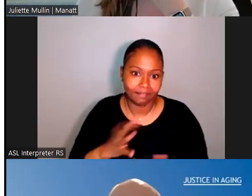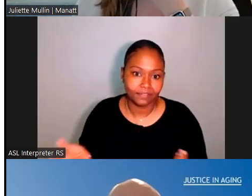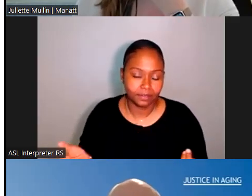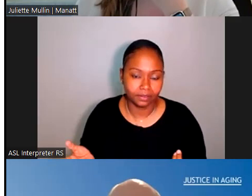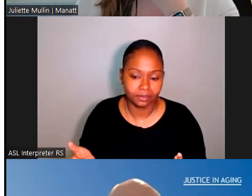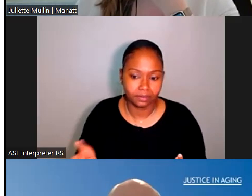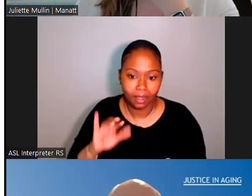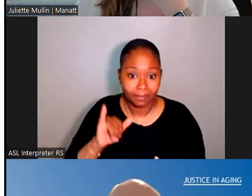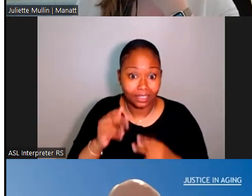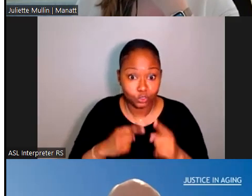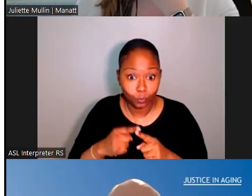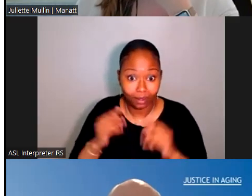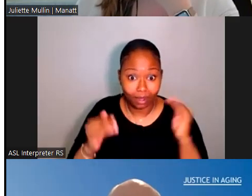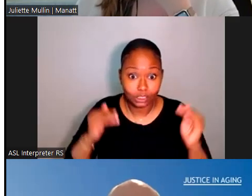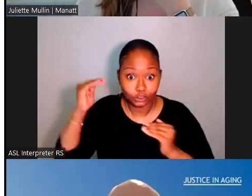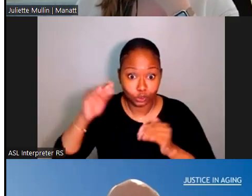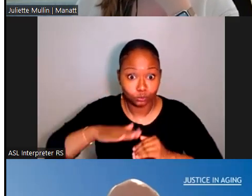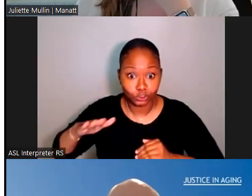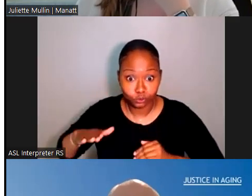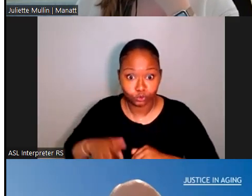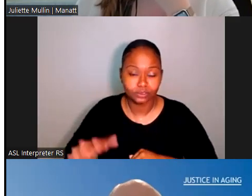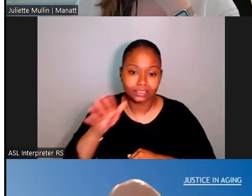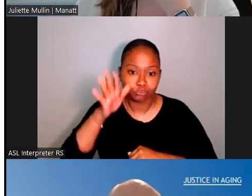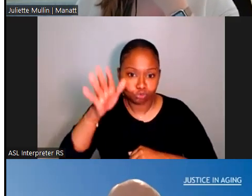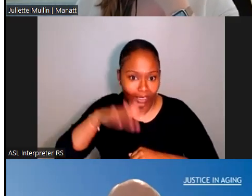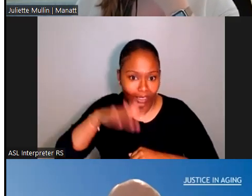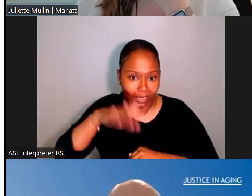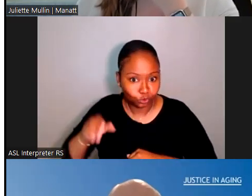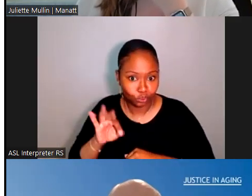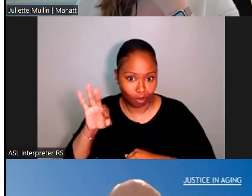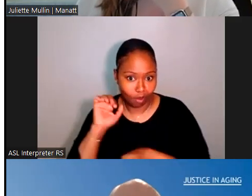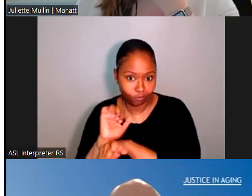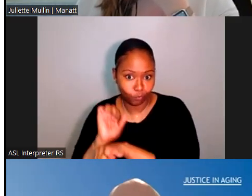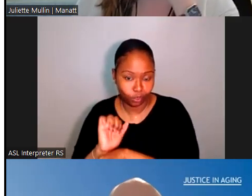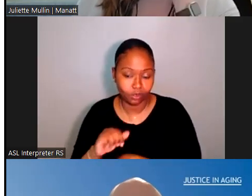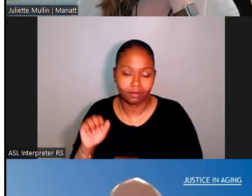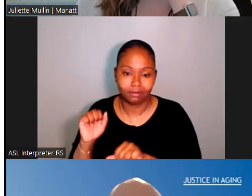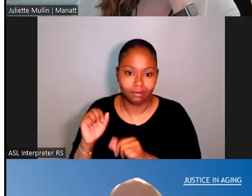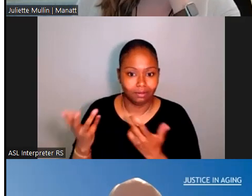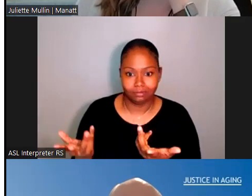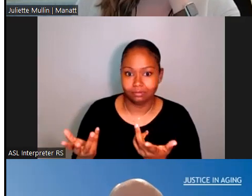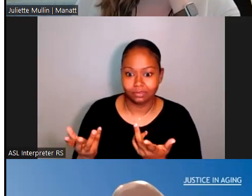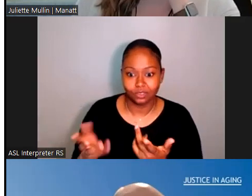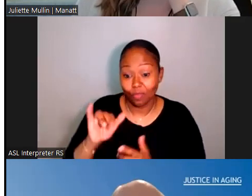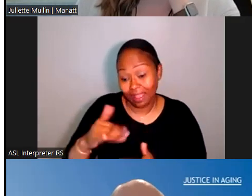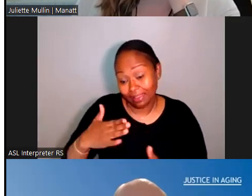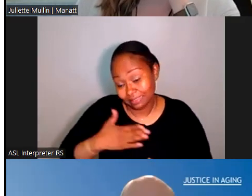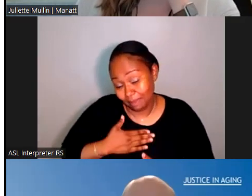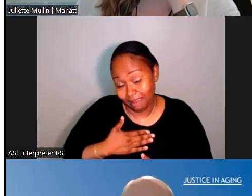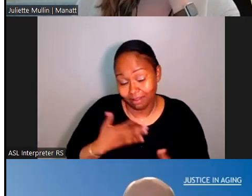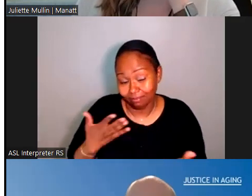adult children and grandchildren and neighbors and whatnot are off of work and are more able to visit. So that's my